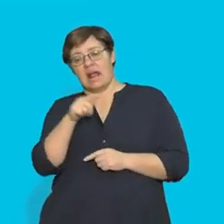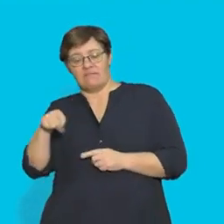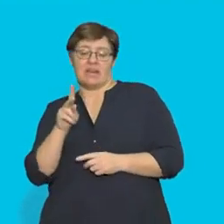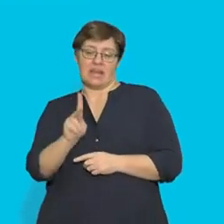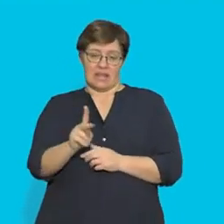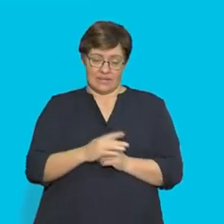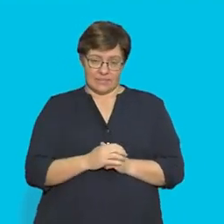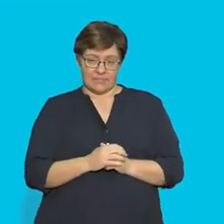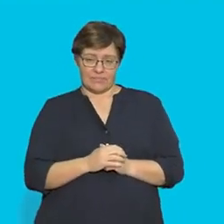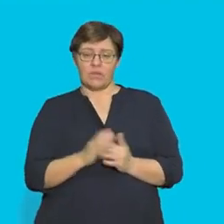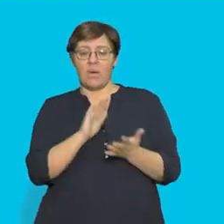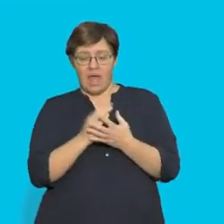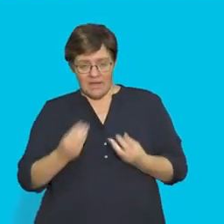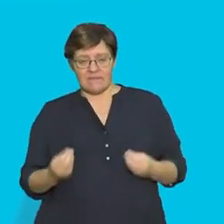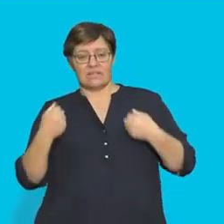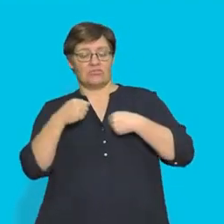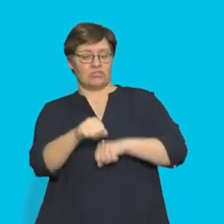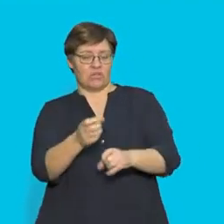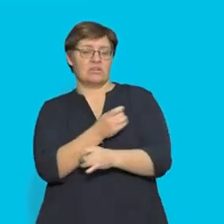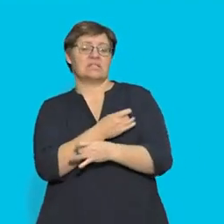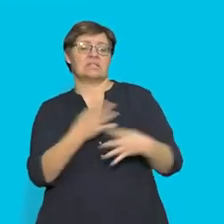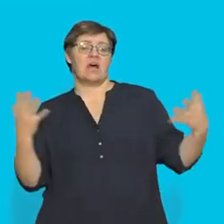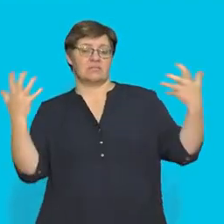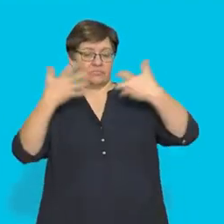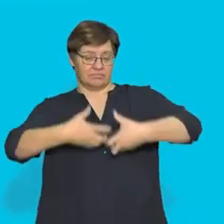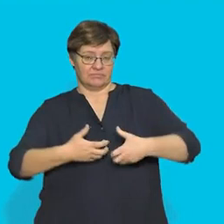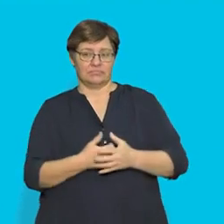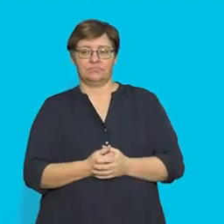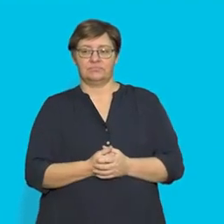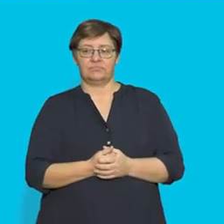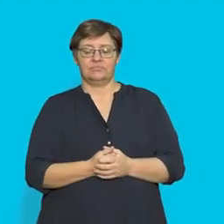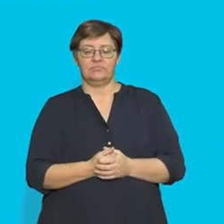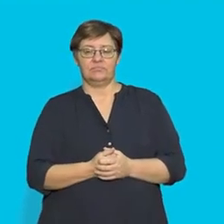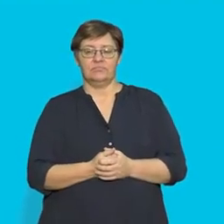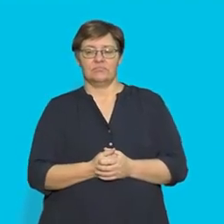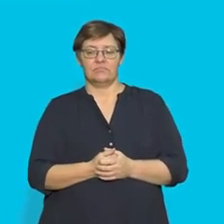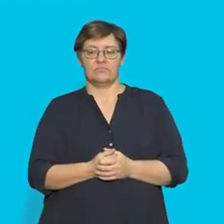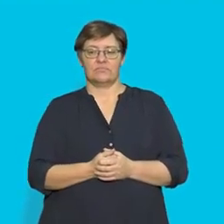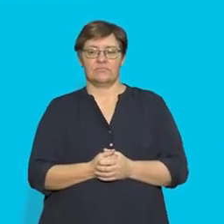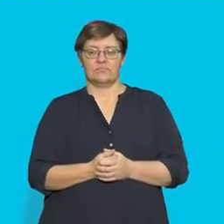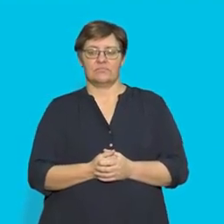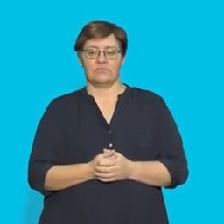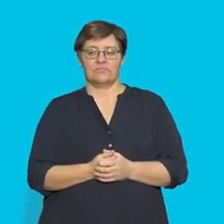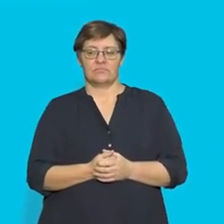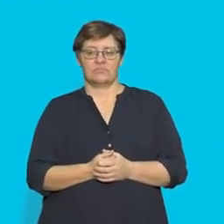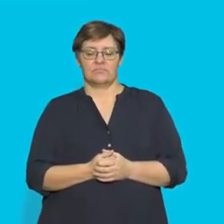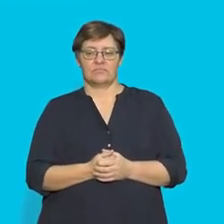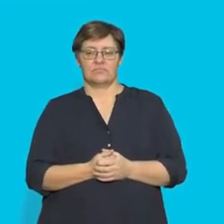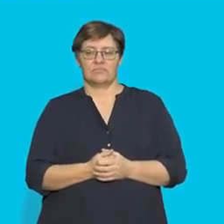and alpha and k. So we have a strategy. Let's start putting that into action.